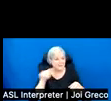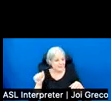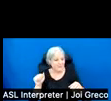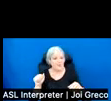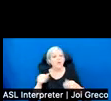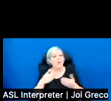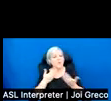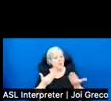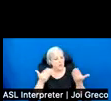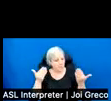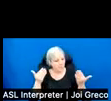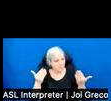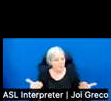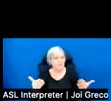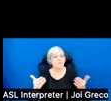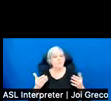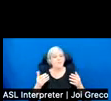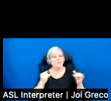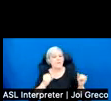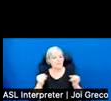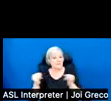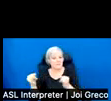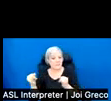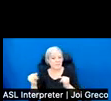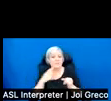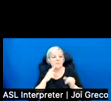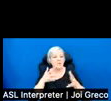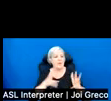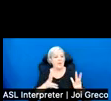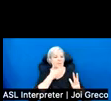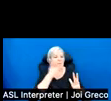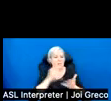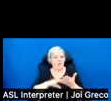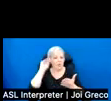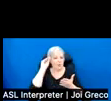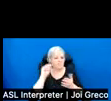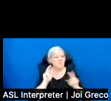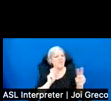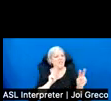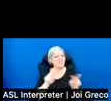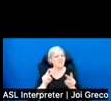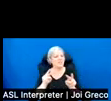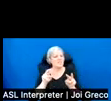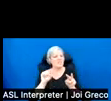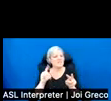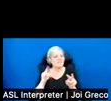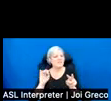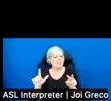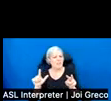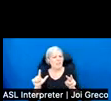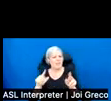moving forward to make them individualized to allow better learning. So let's just look at the signals of a person who